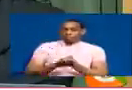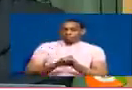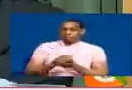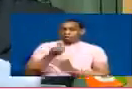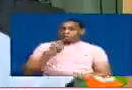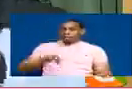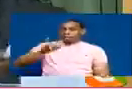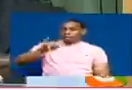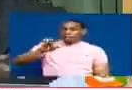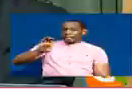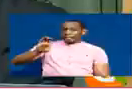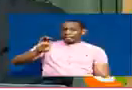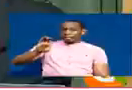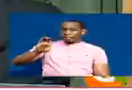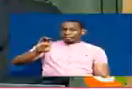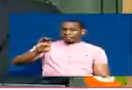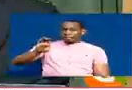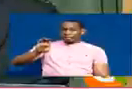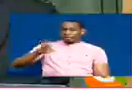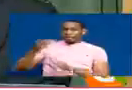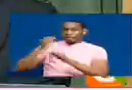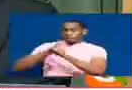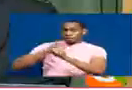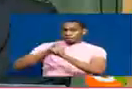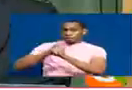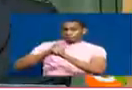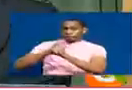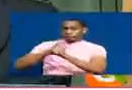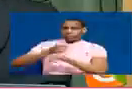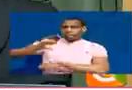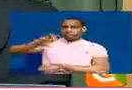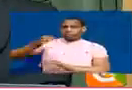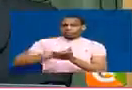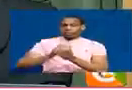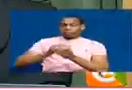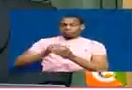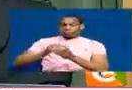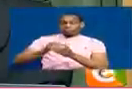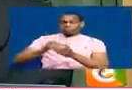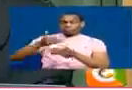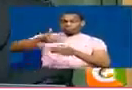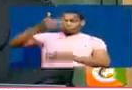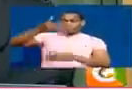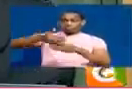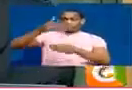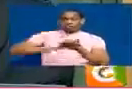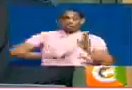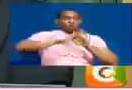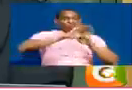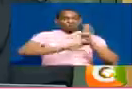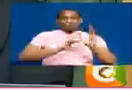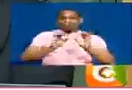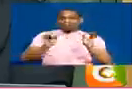Independent Electoral and Boundaries Commission on its function of constituency delimitation, is